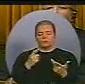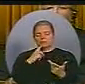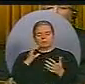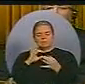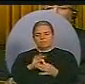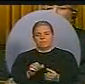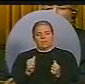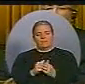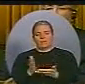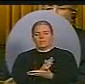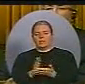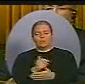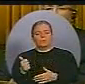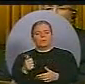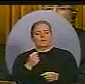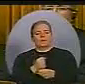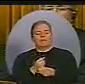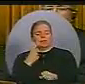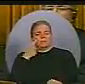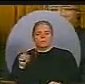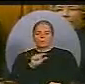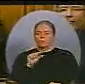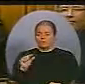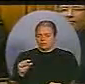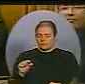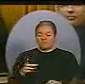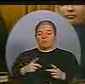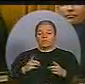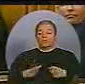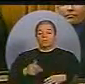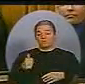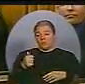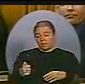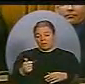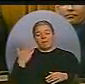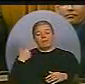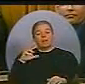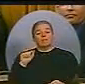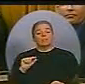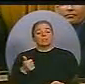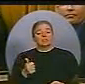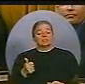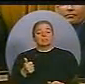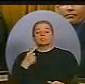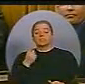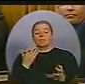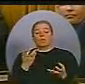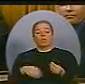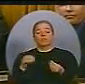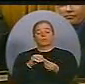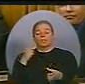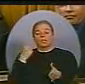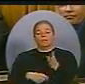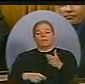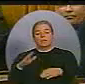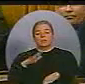member across the way said in 2010 that he would like to impose an iPod tax on Canadian music listeners.